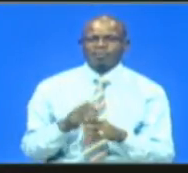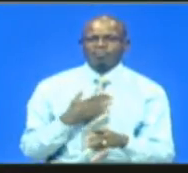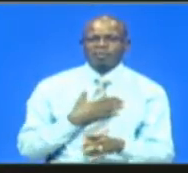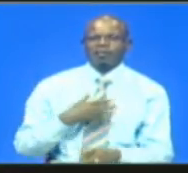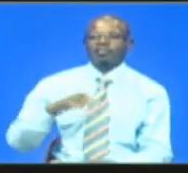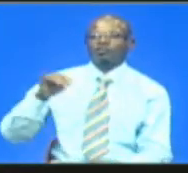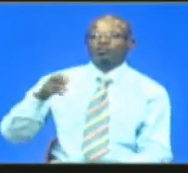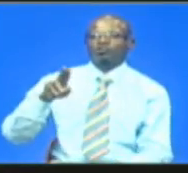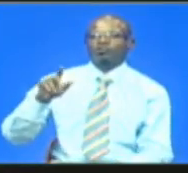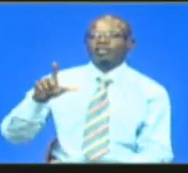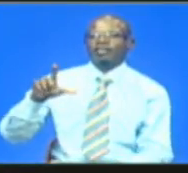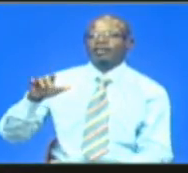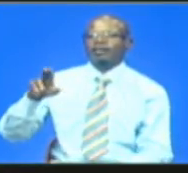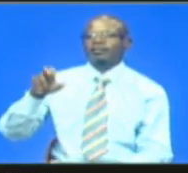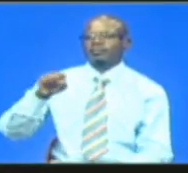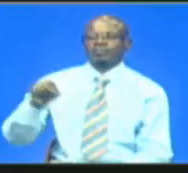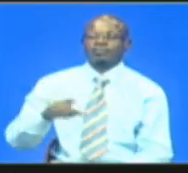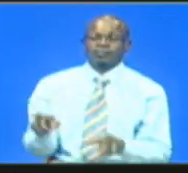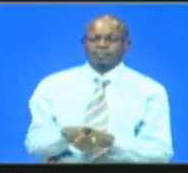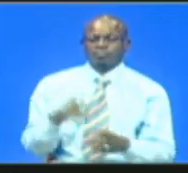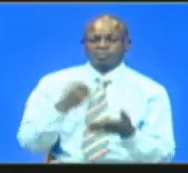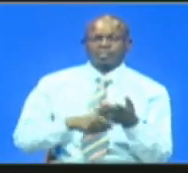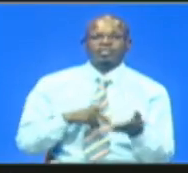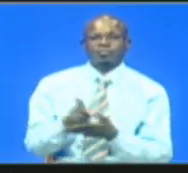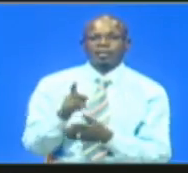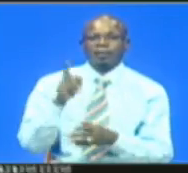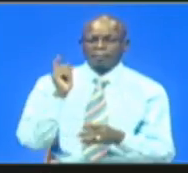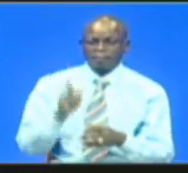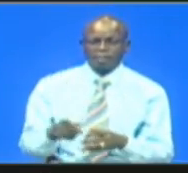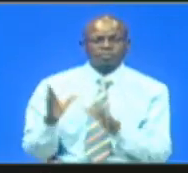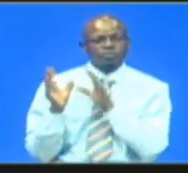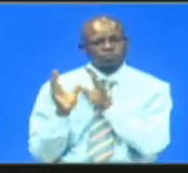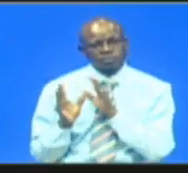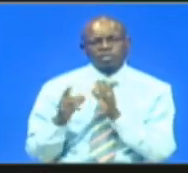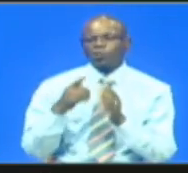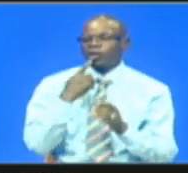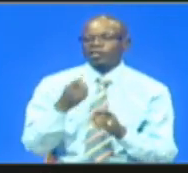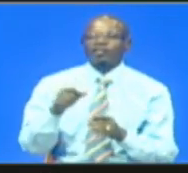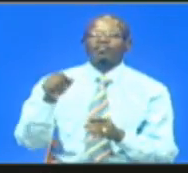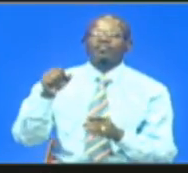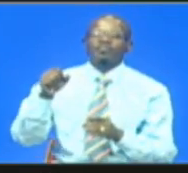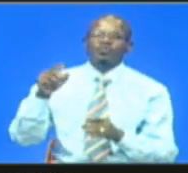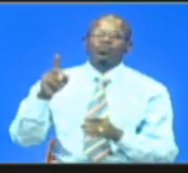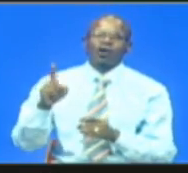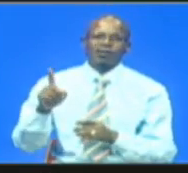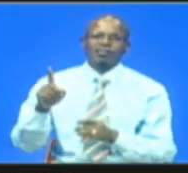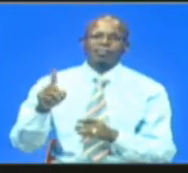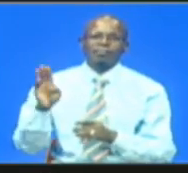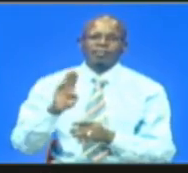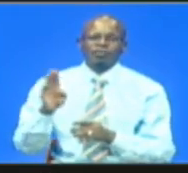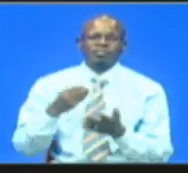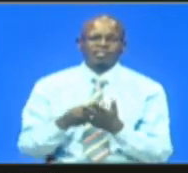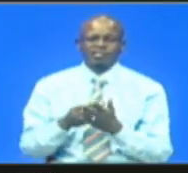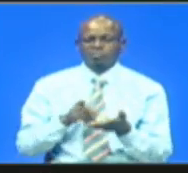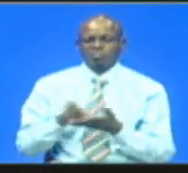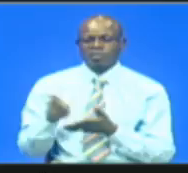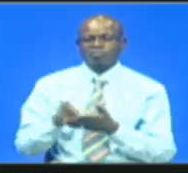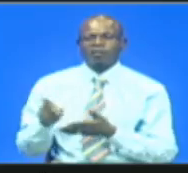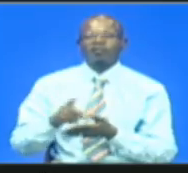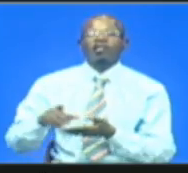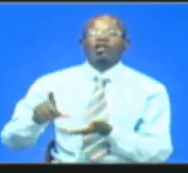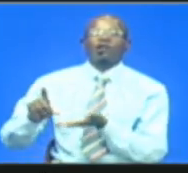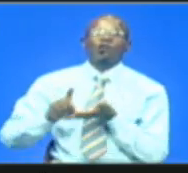Now, the taxpayer, that is you and I, will have to shoulder 151 billion shillings worth of interest payment on foreign loans in the next financial year,